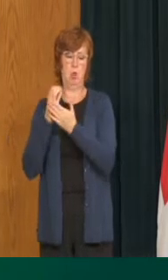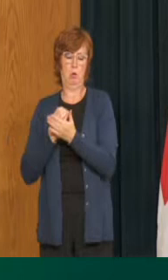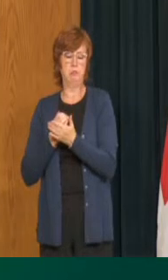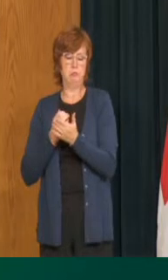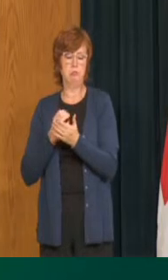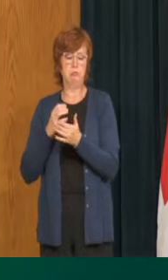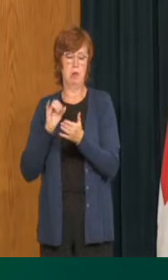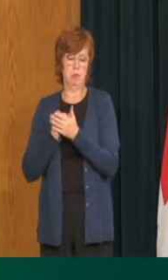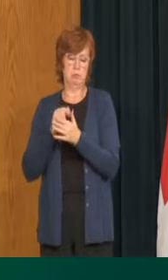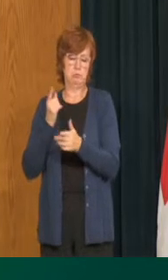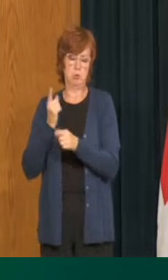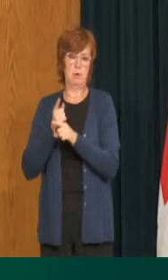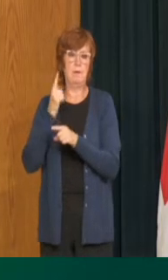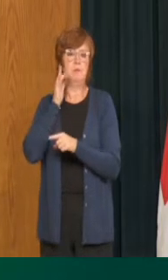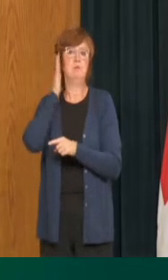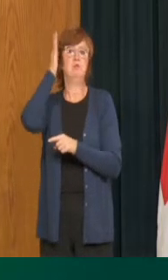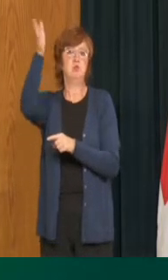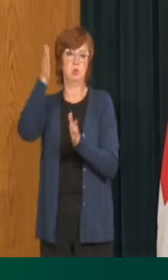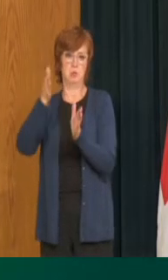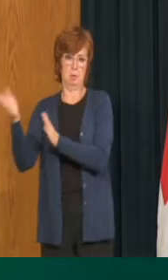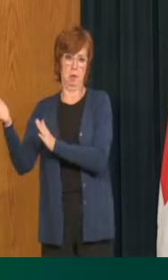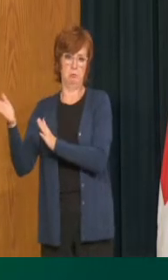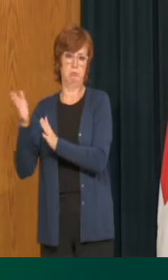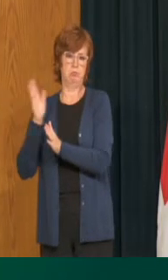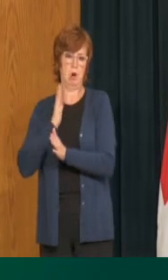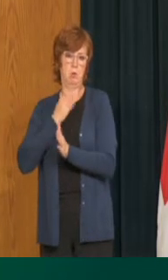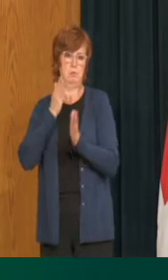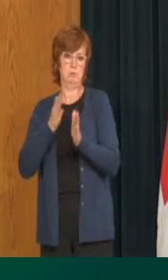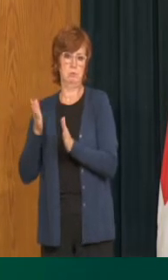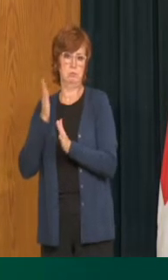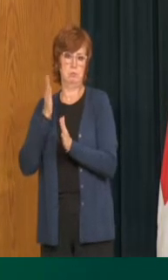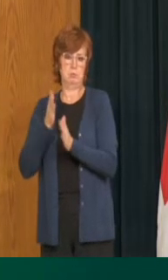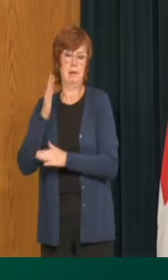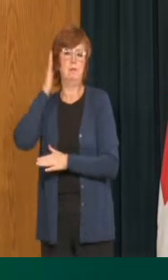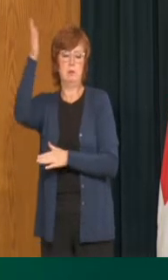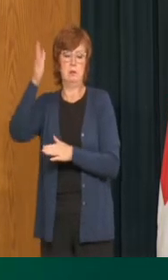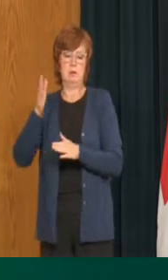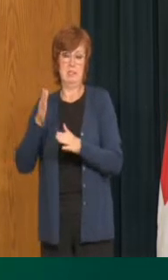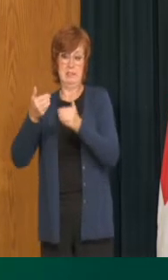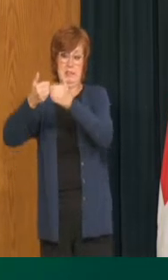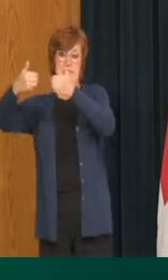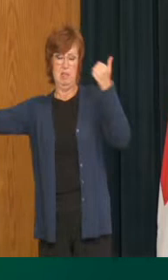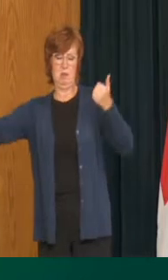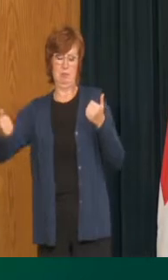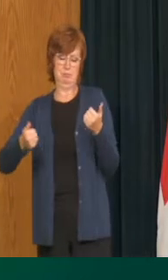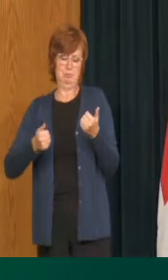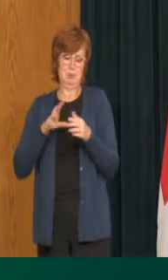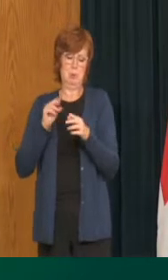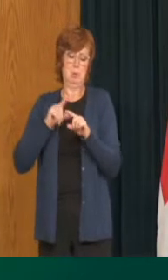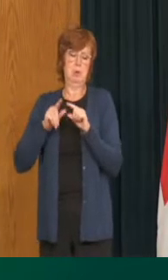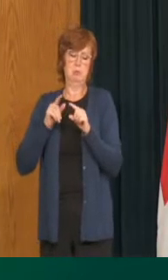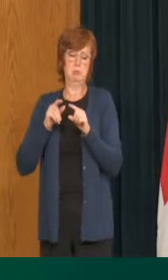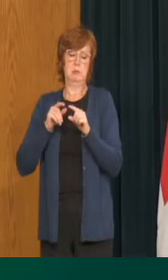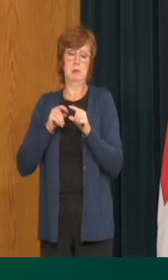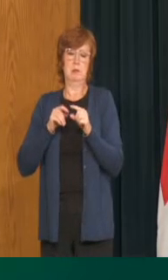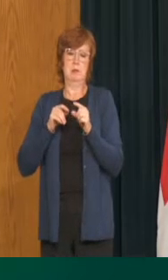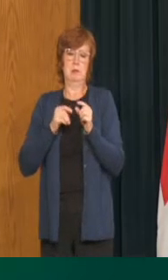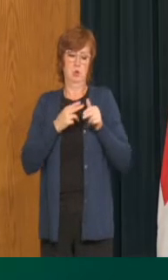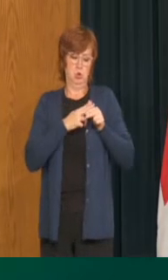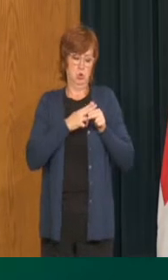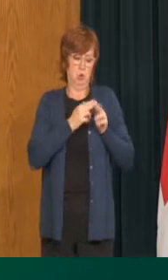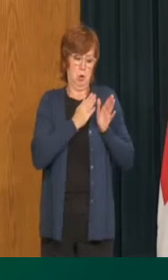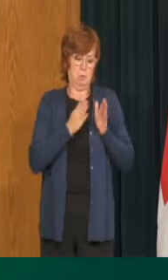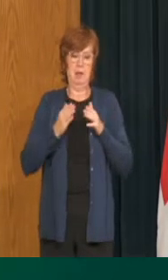So that is separate, essentially. It's somewhat related, I guess, but separate for the most part from the decision that we have